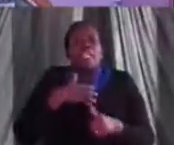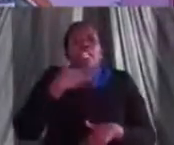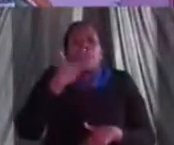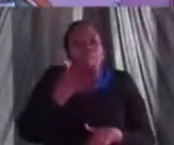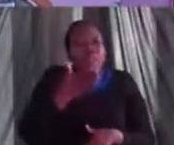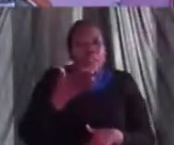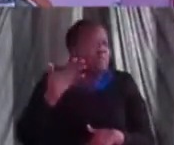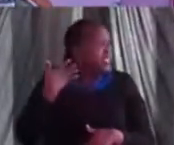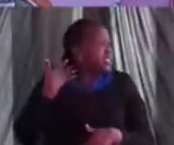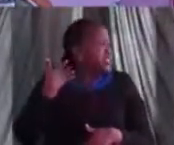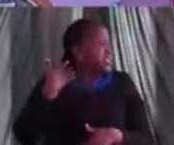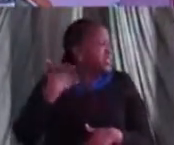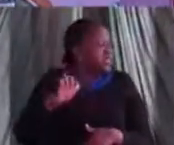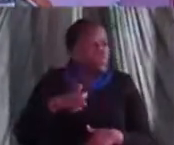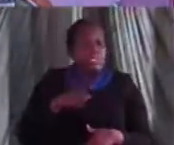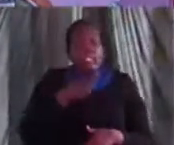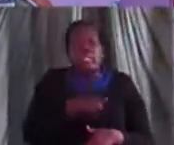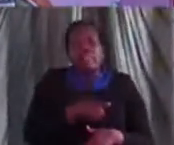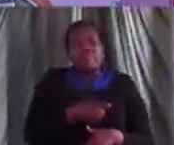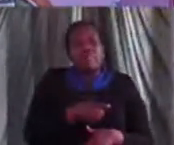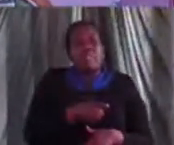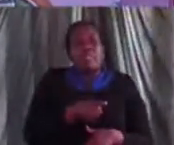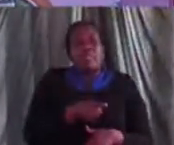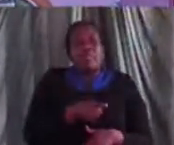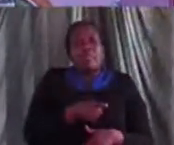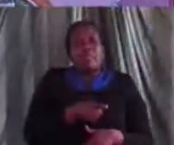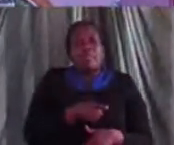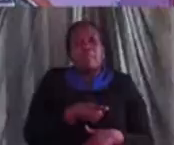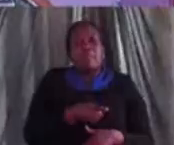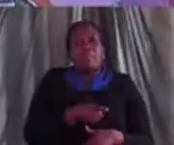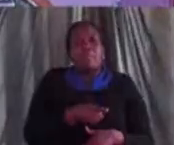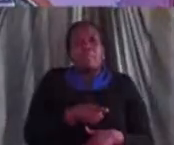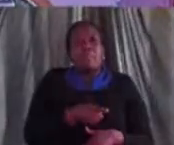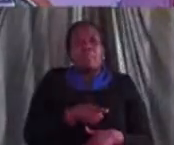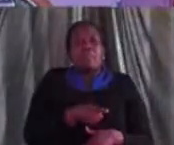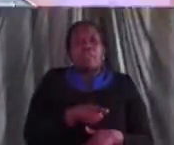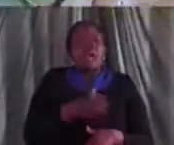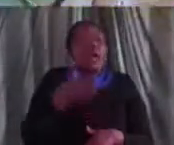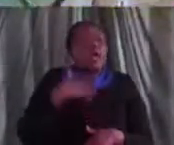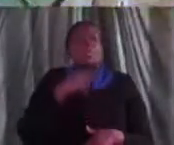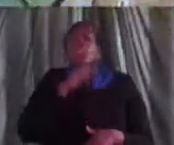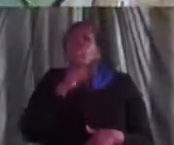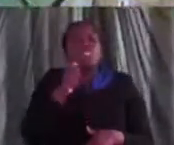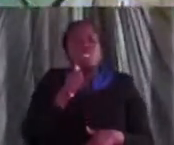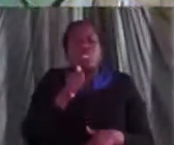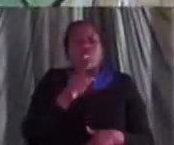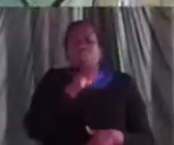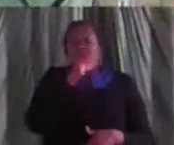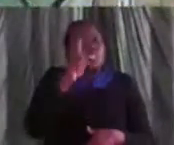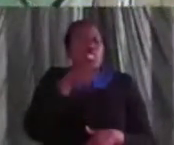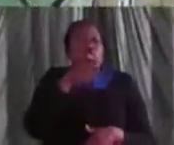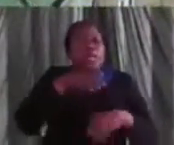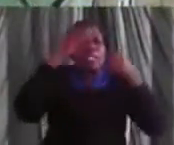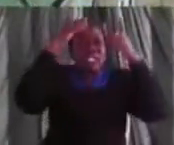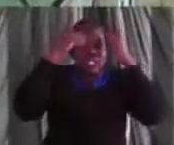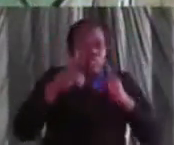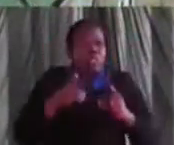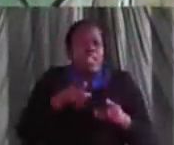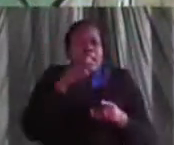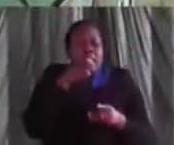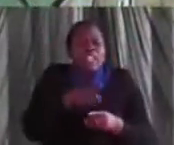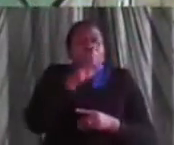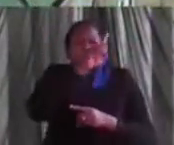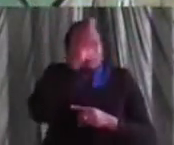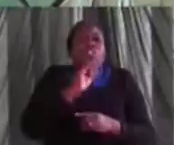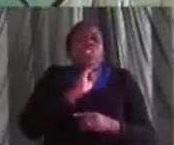this. To ask me that I'm not even questioning the decision. The question I'm asking here is, as